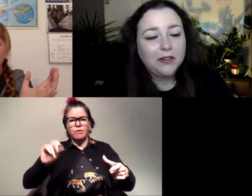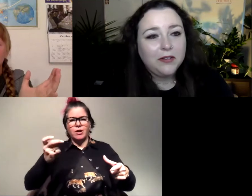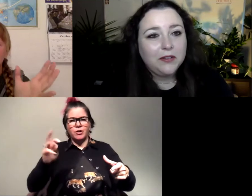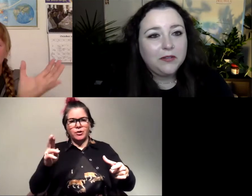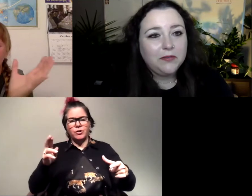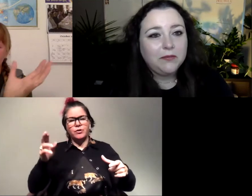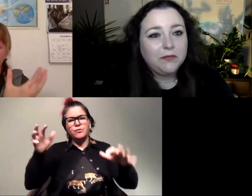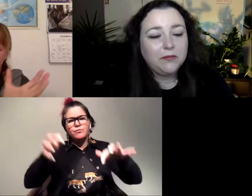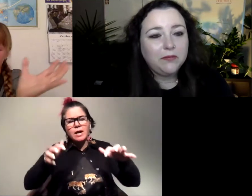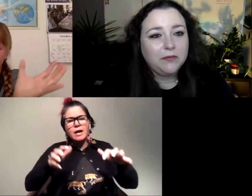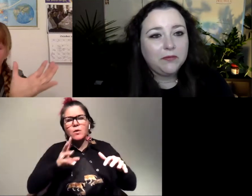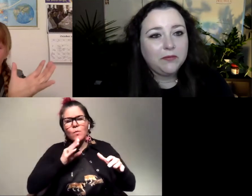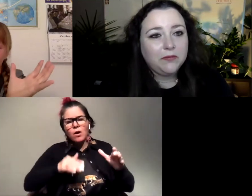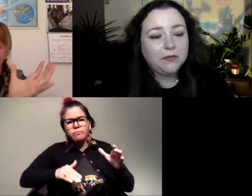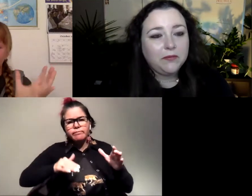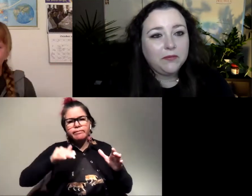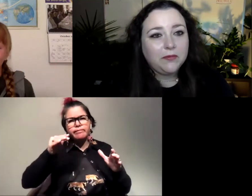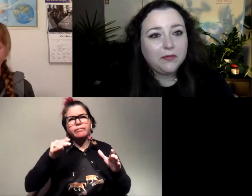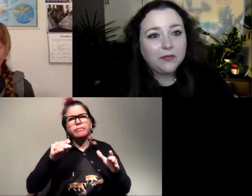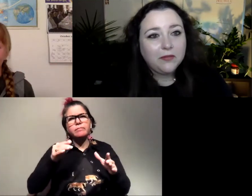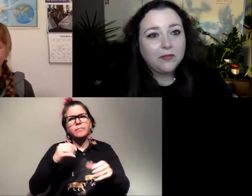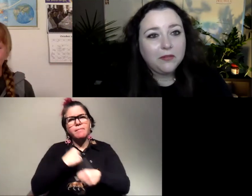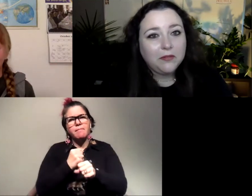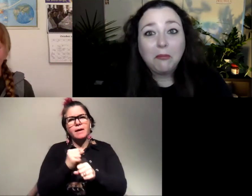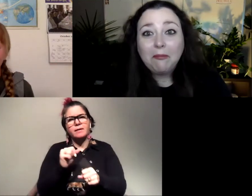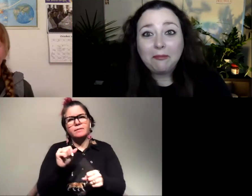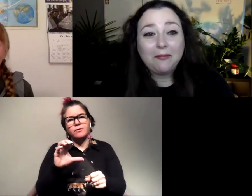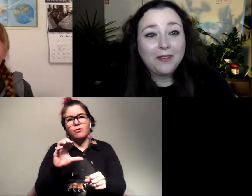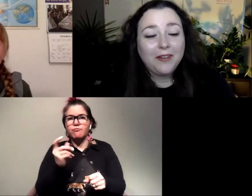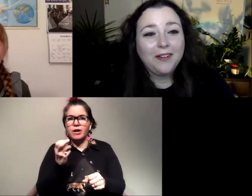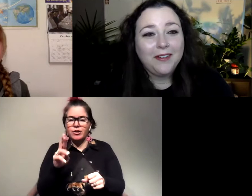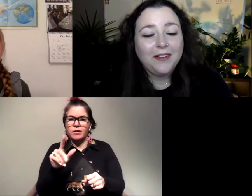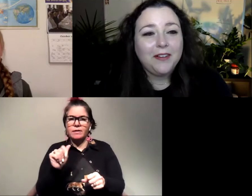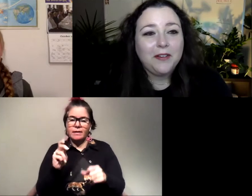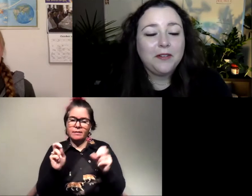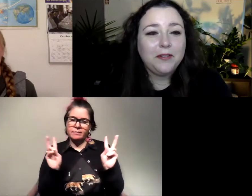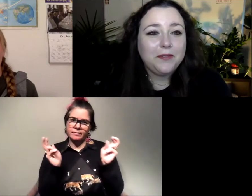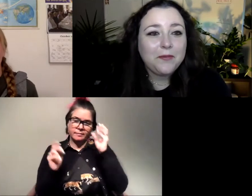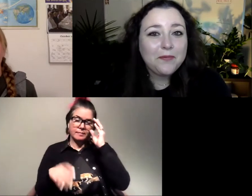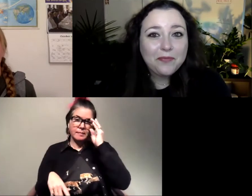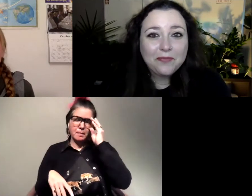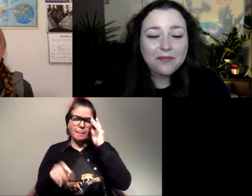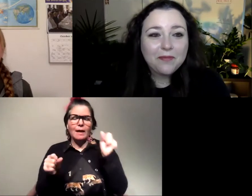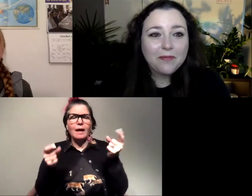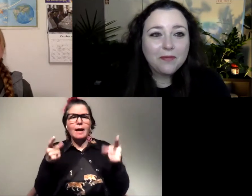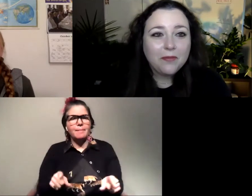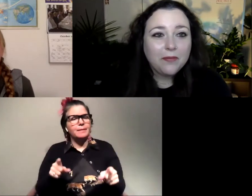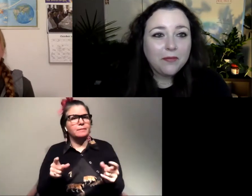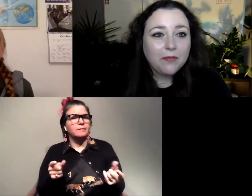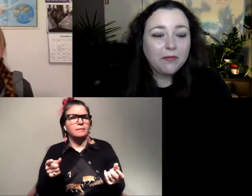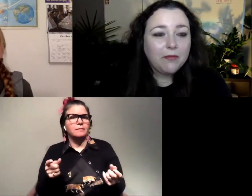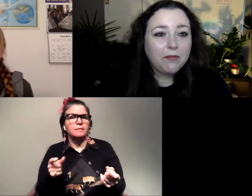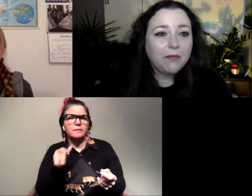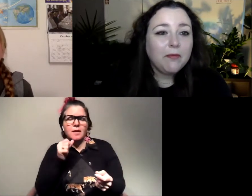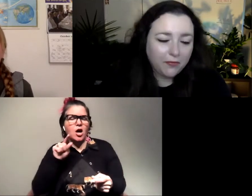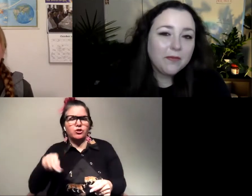fall in, and it eventually forms a crater lake. And that can happen, and it's not just Crater